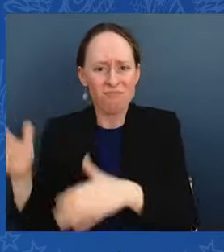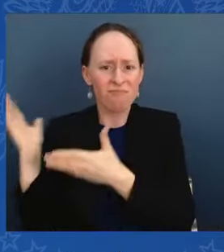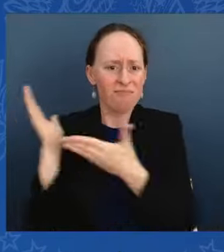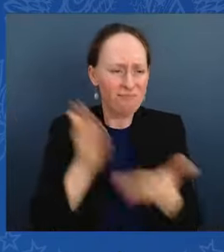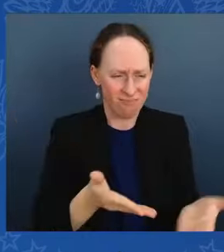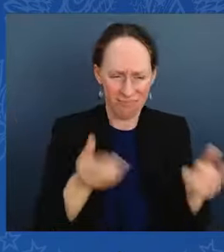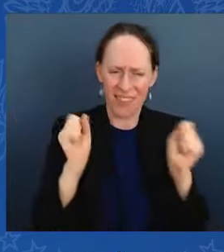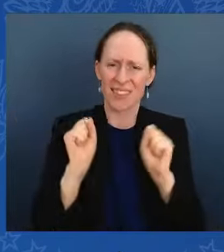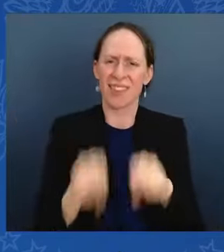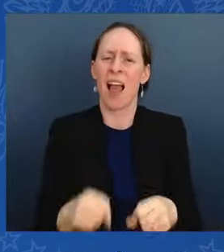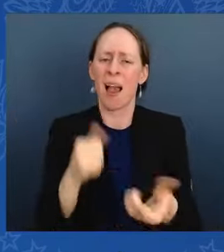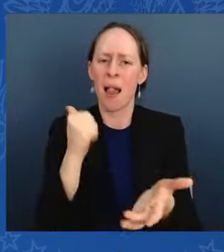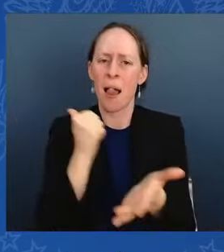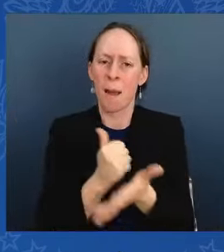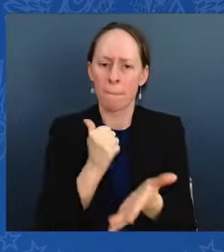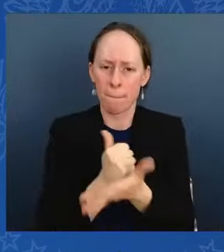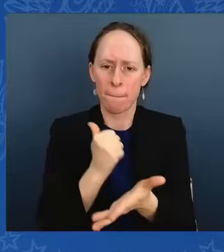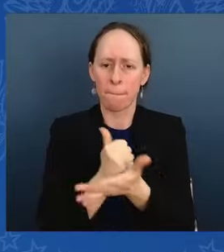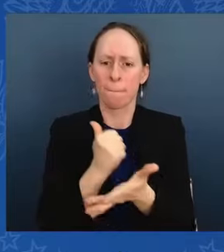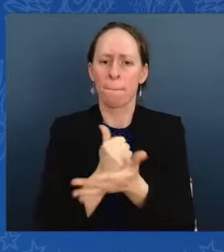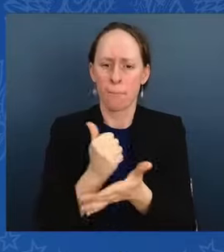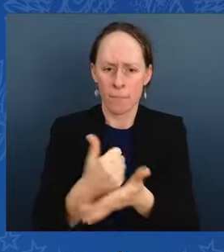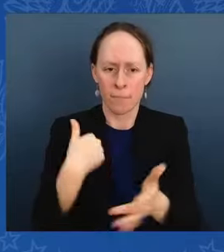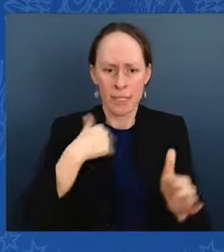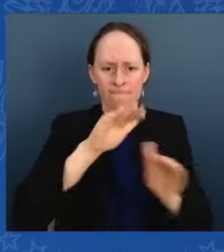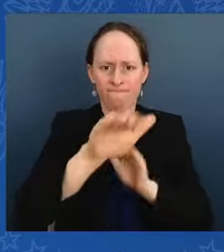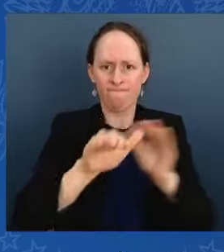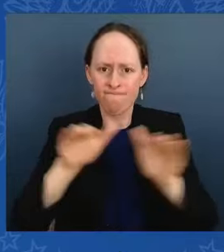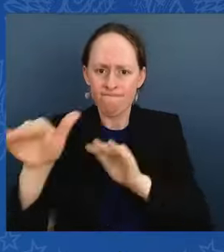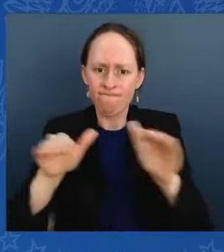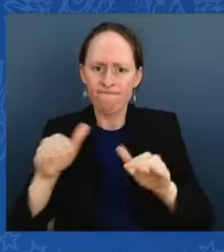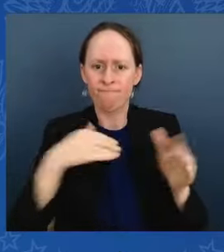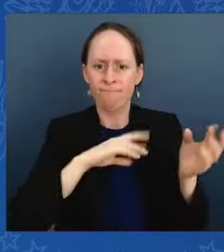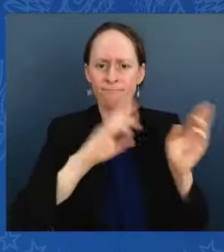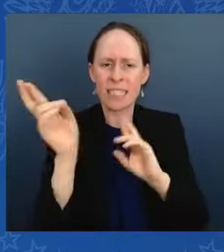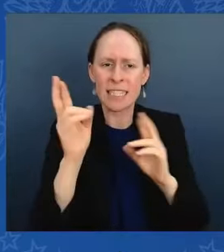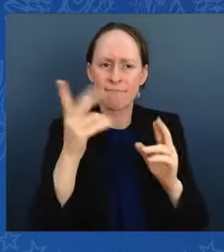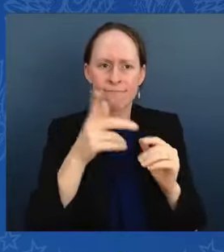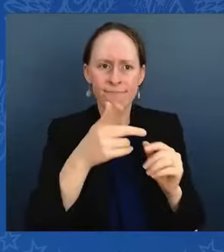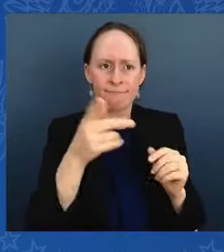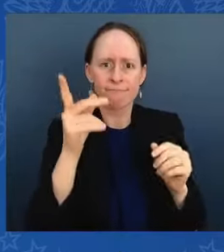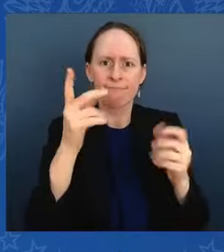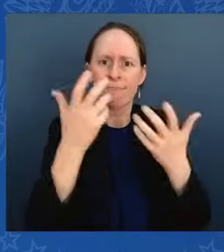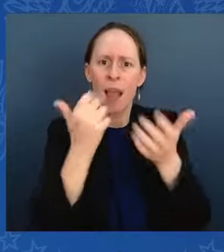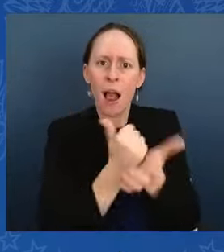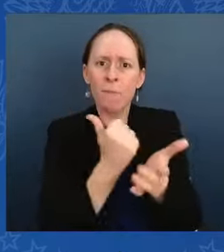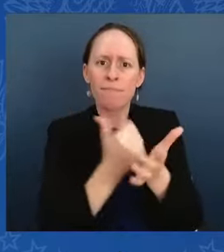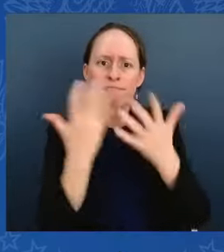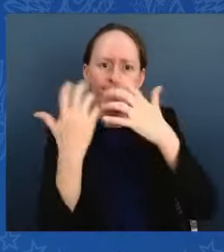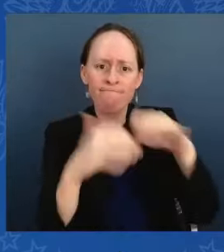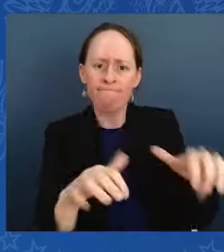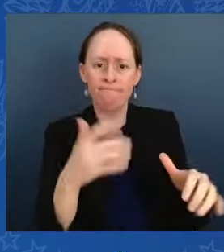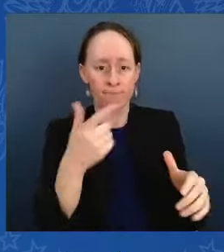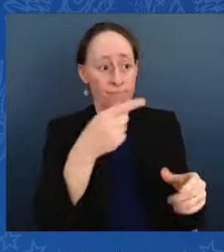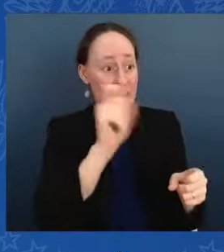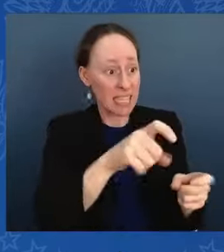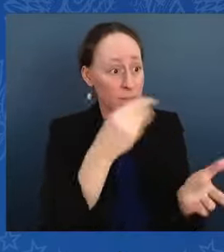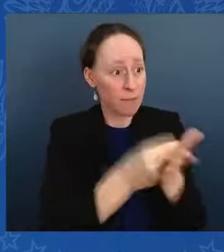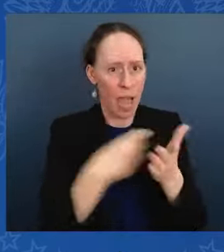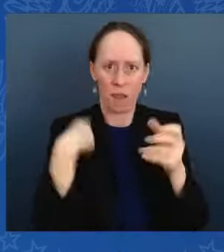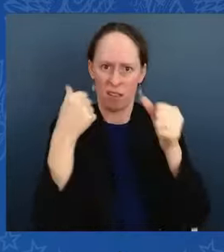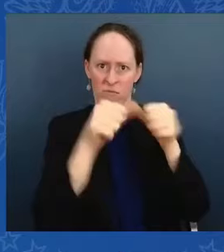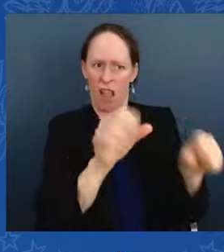folks so they can receive this assistance and buy urgently needed things they badly need. This direct assistance is now being